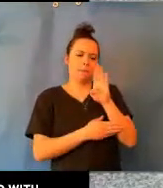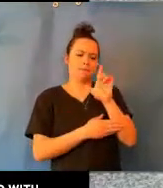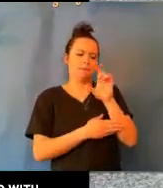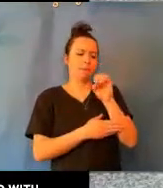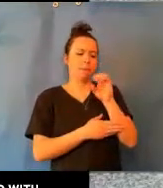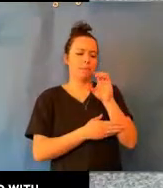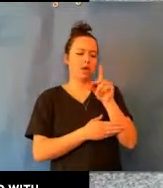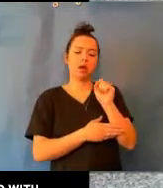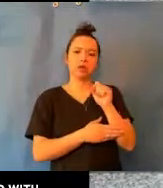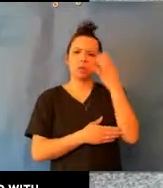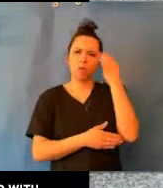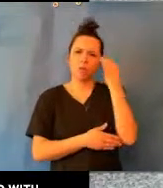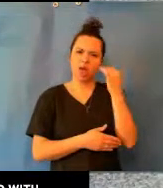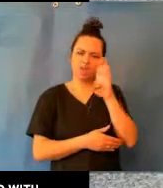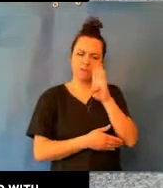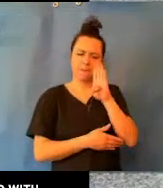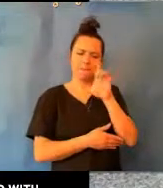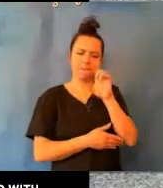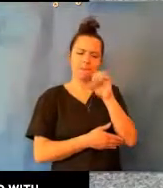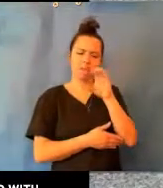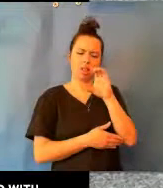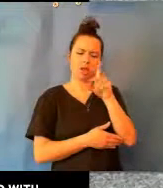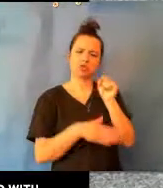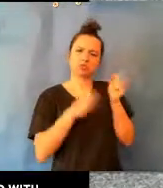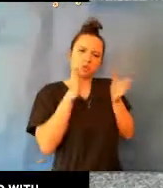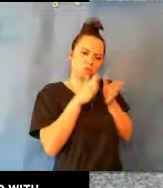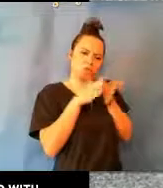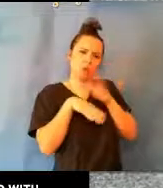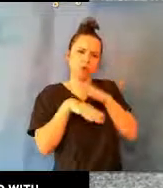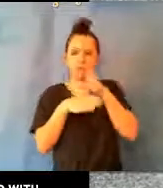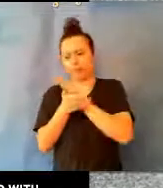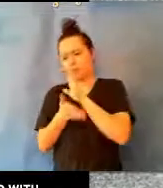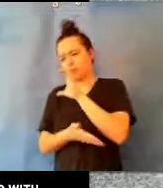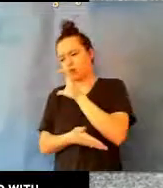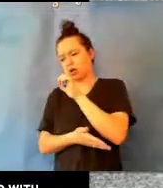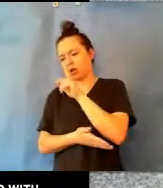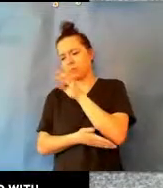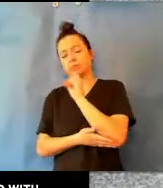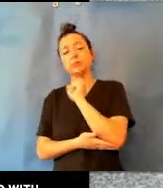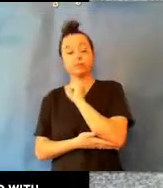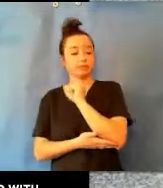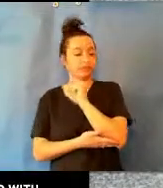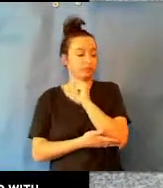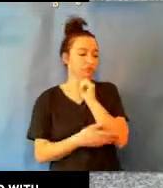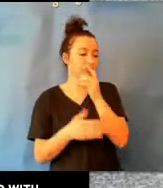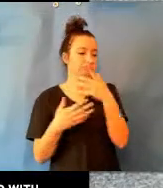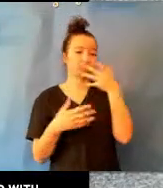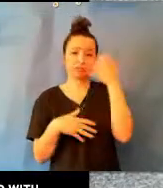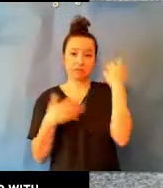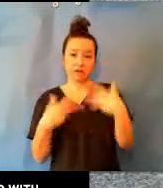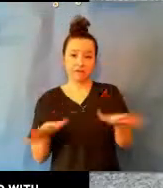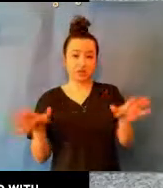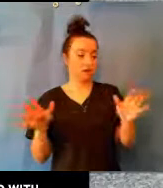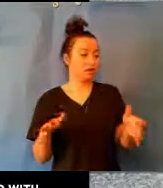paper clips because the blocks are a little smaller. All right, move our tiger over with our penguin. Let's look at our